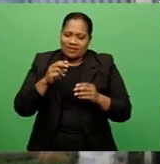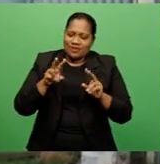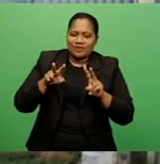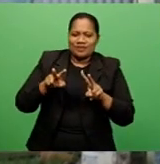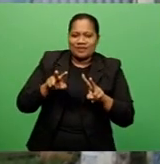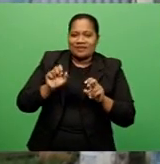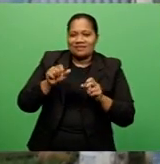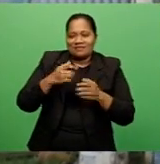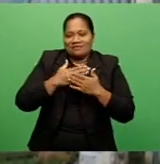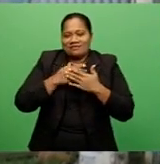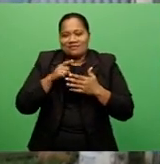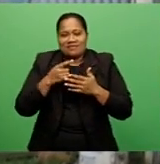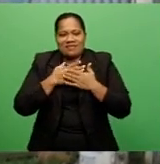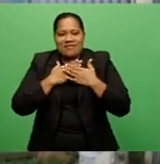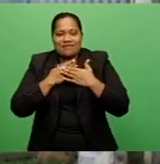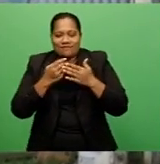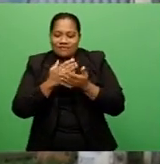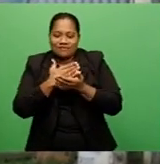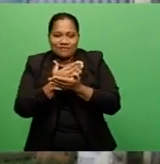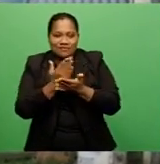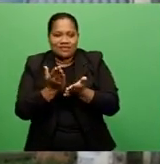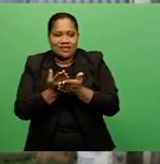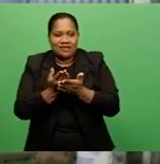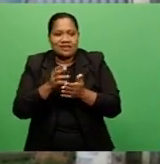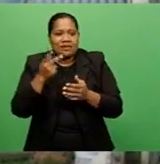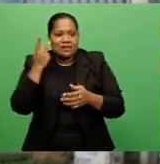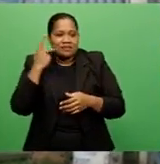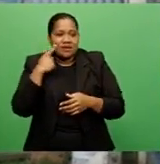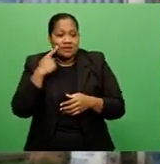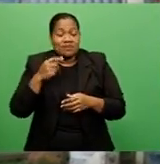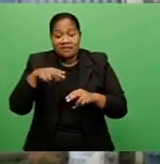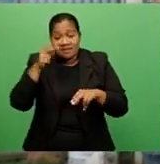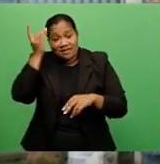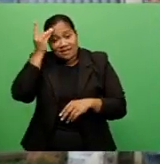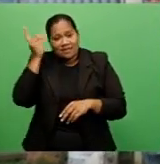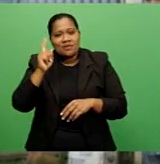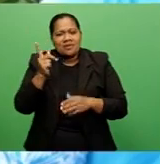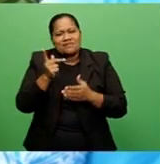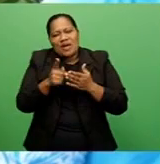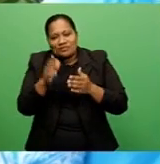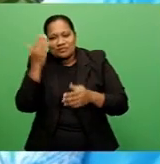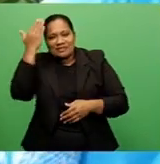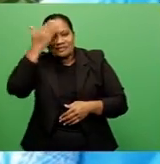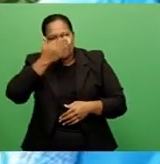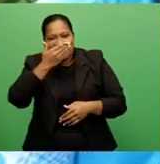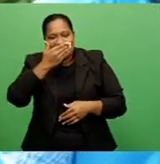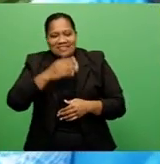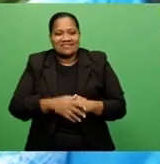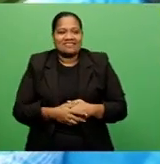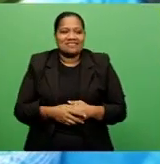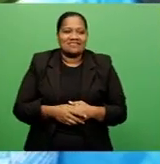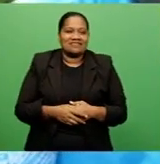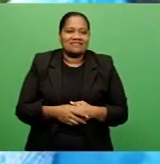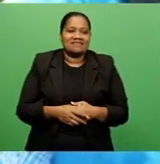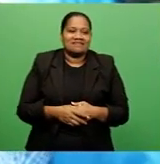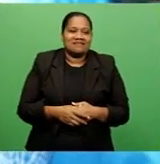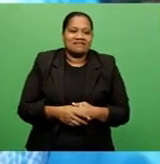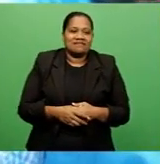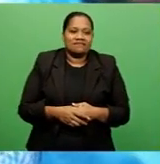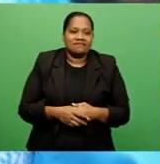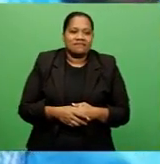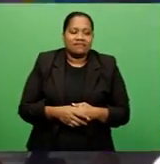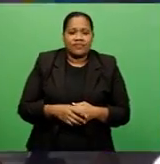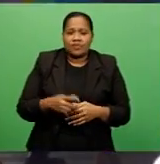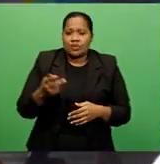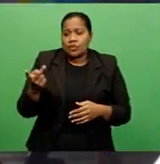and despite his father being partially blind, he made sure to fulfill their needs before he lost his job. They are currently